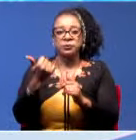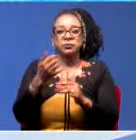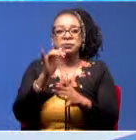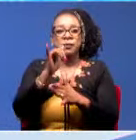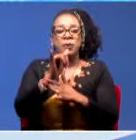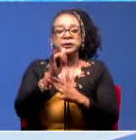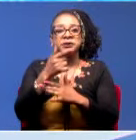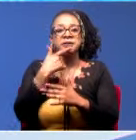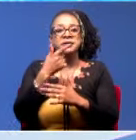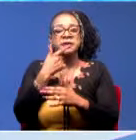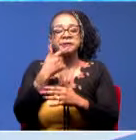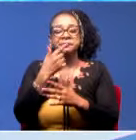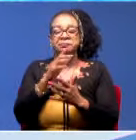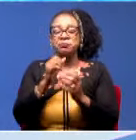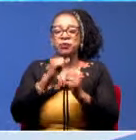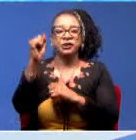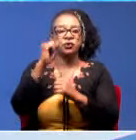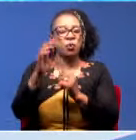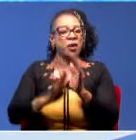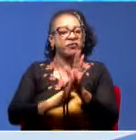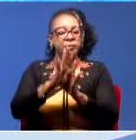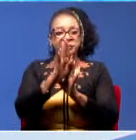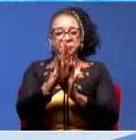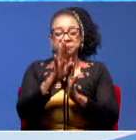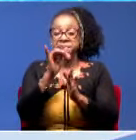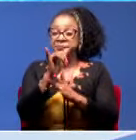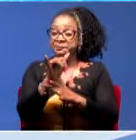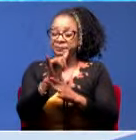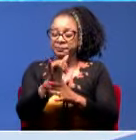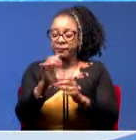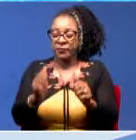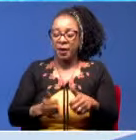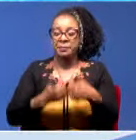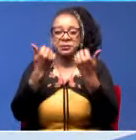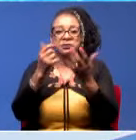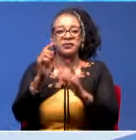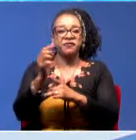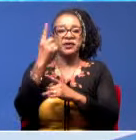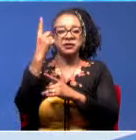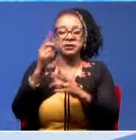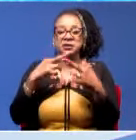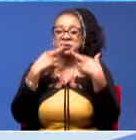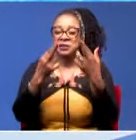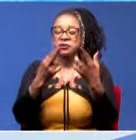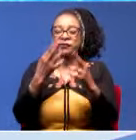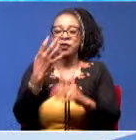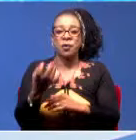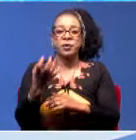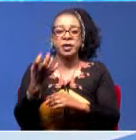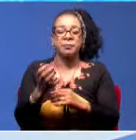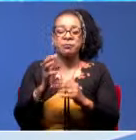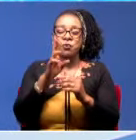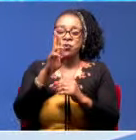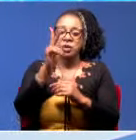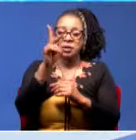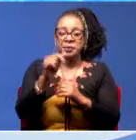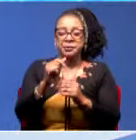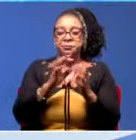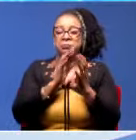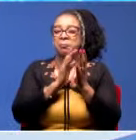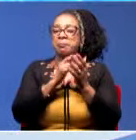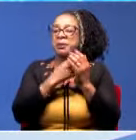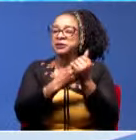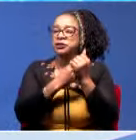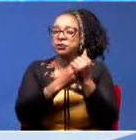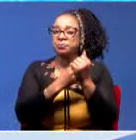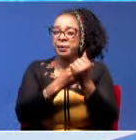prevailing political developments. This exit being the very first result of the ODM-UDA partnership that has seen the nomination